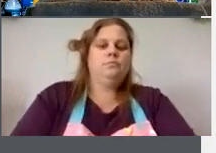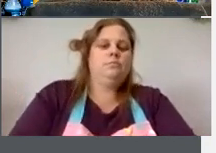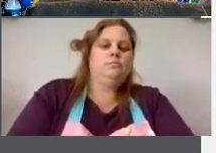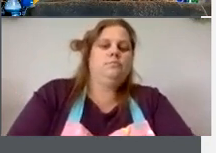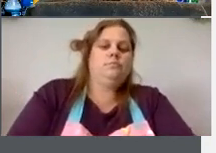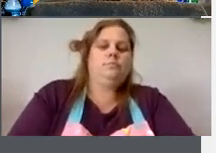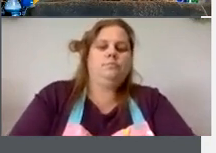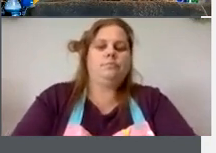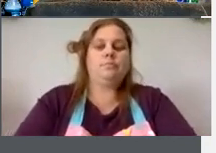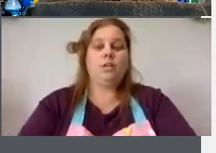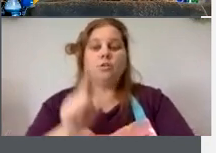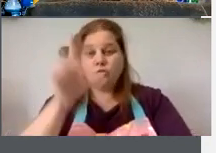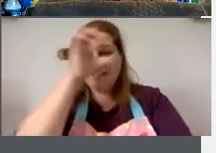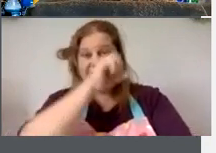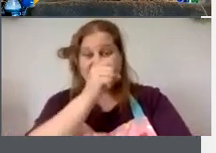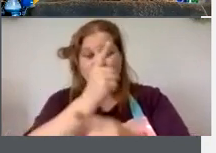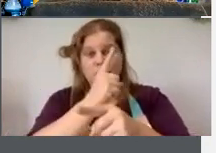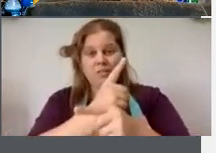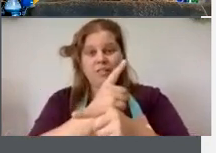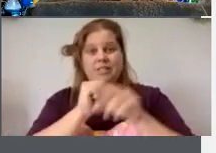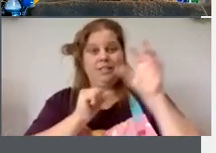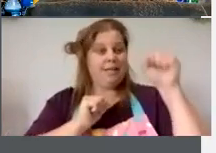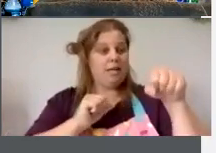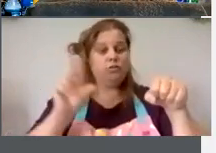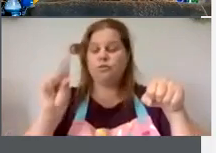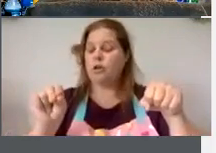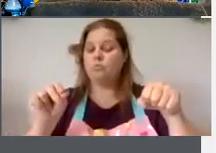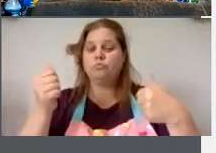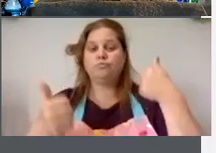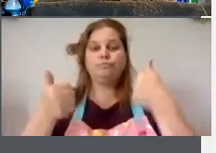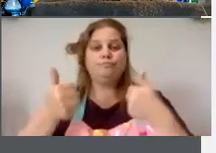And did you guess correctly? Yes or no?